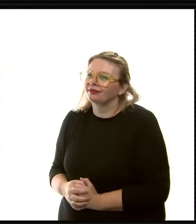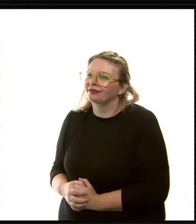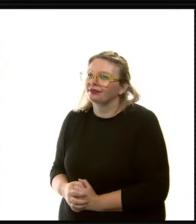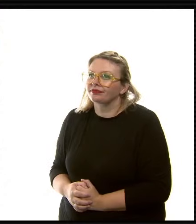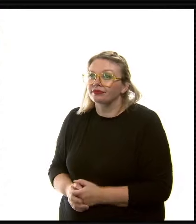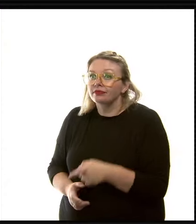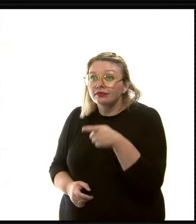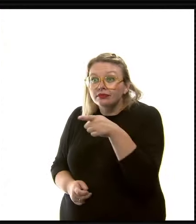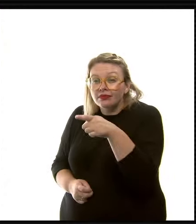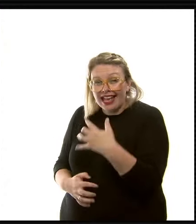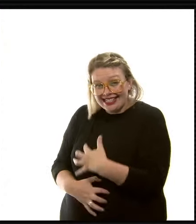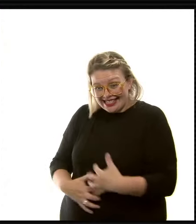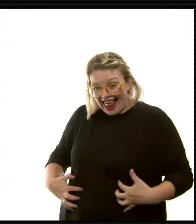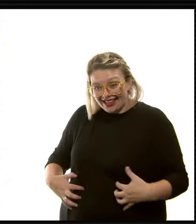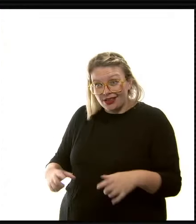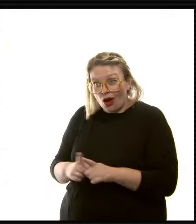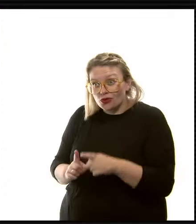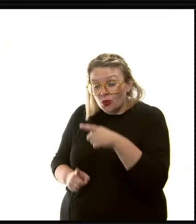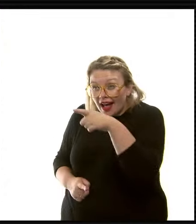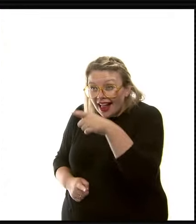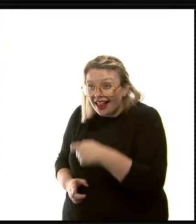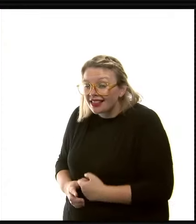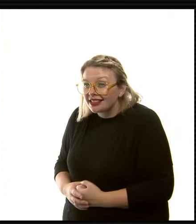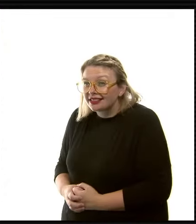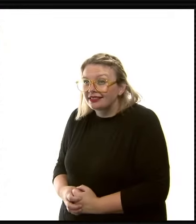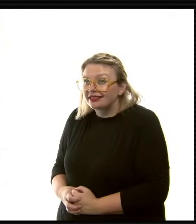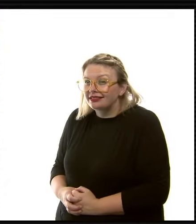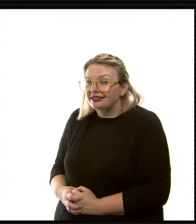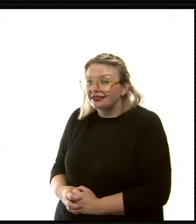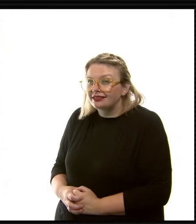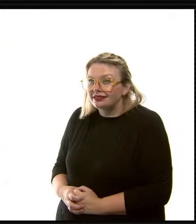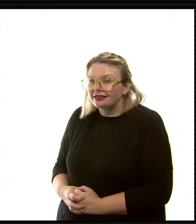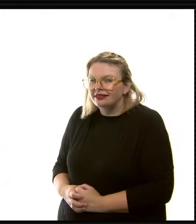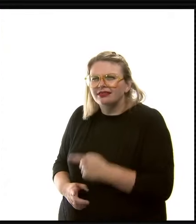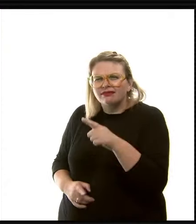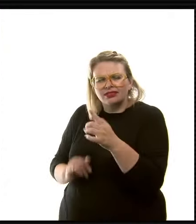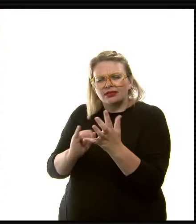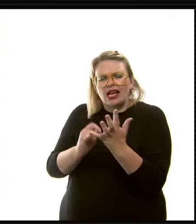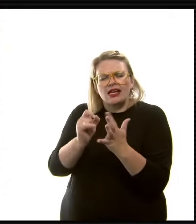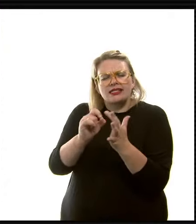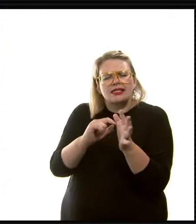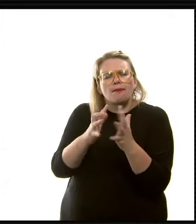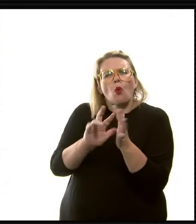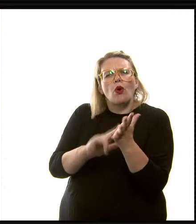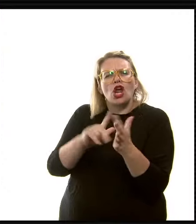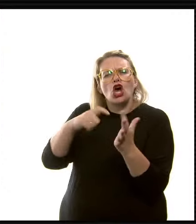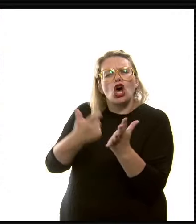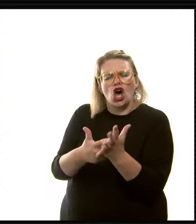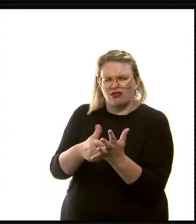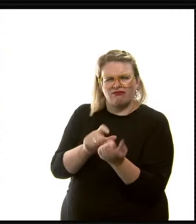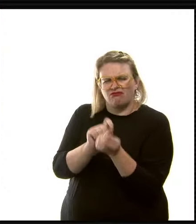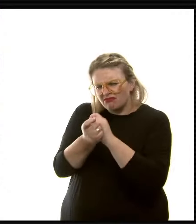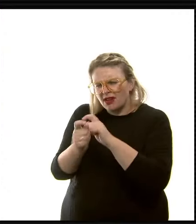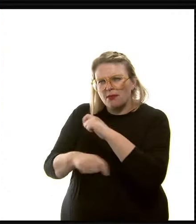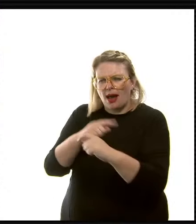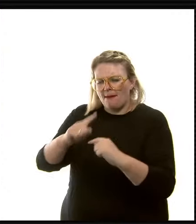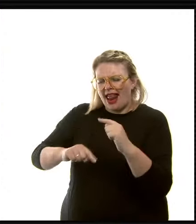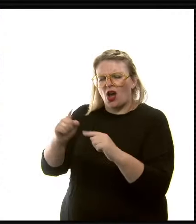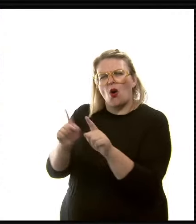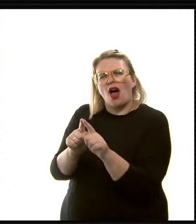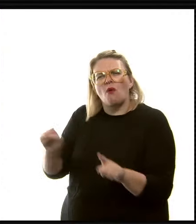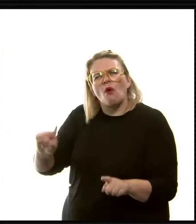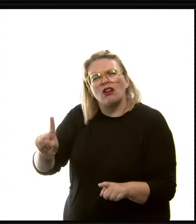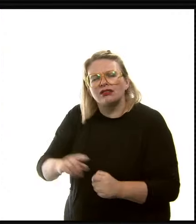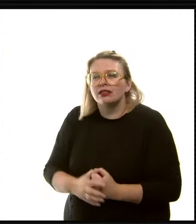skeleton spawner that we've got here, Agnes, how do you feel that the spawner experience translates into brick form? Oh, I think it translates